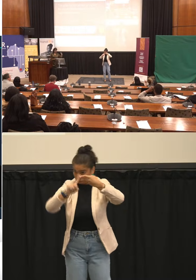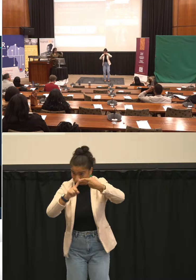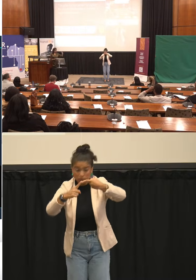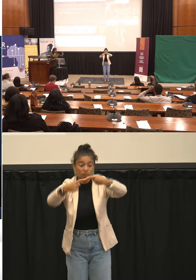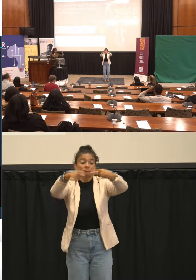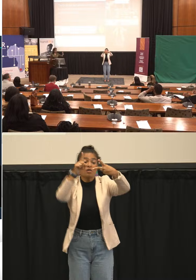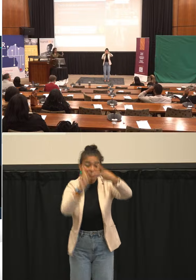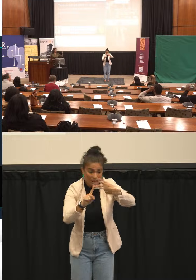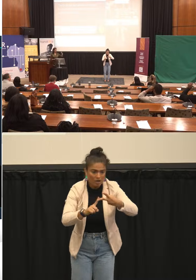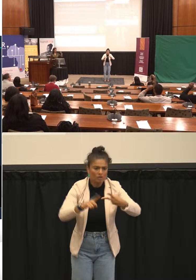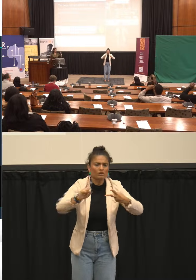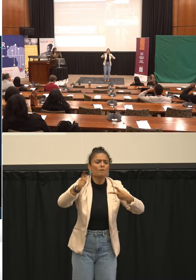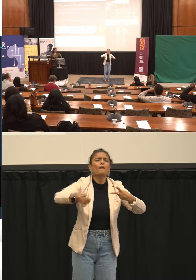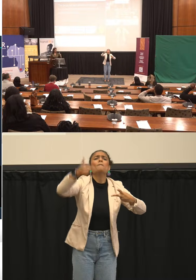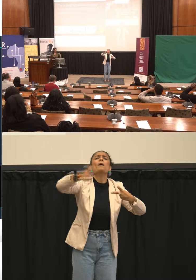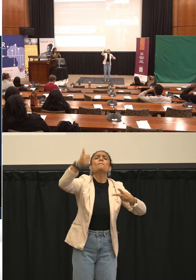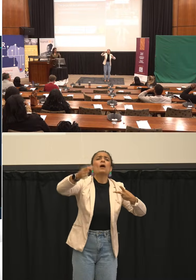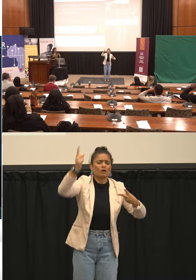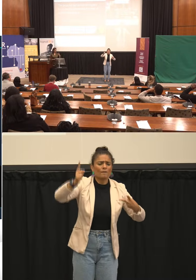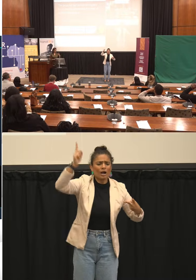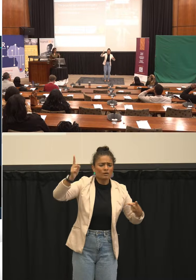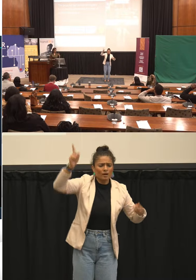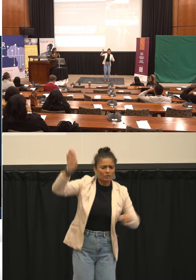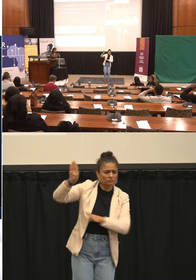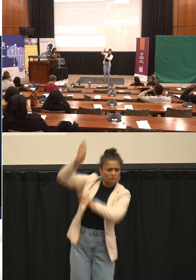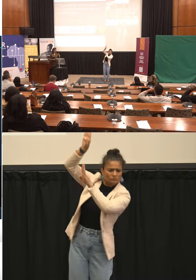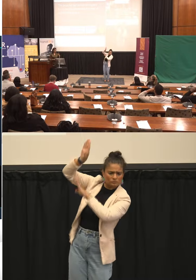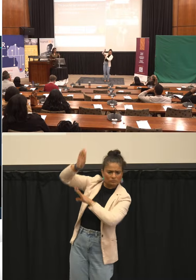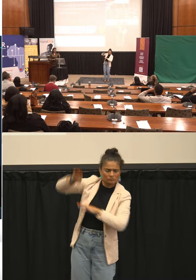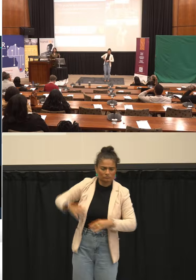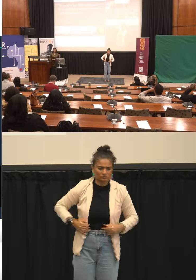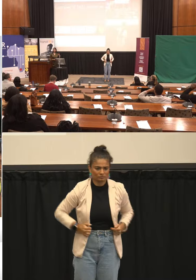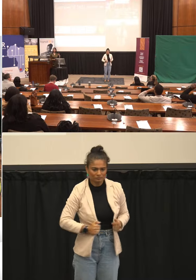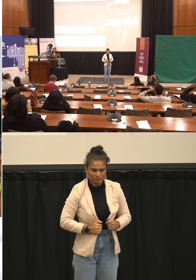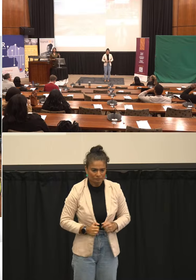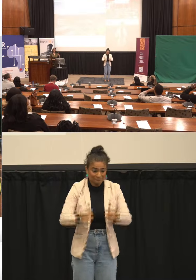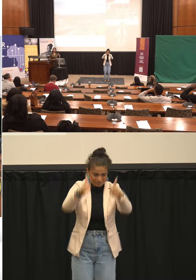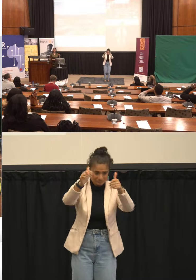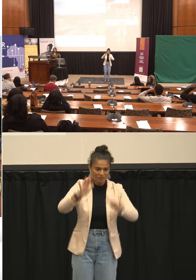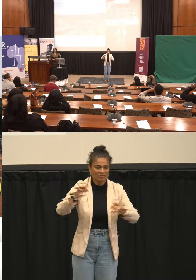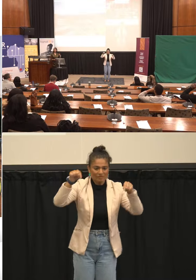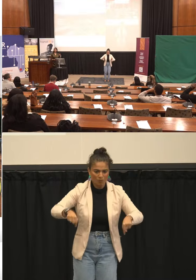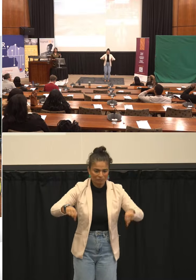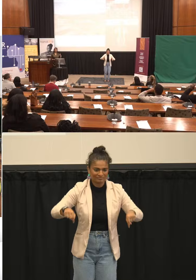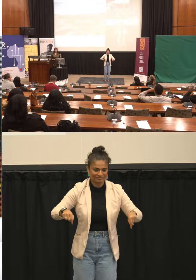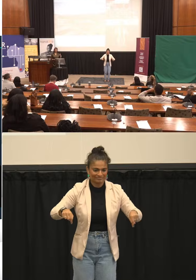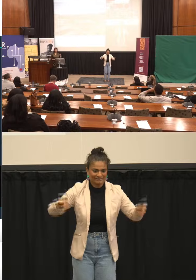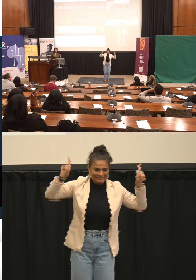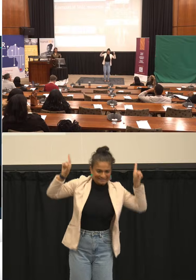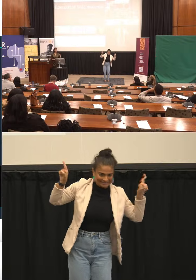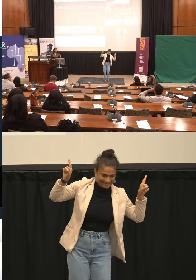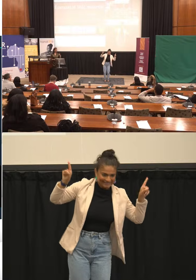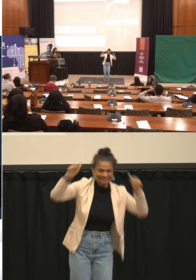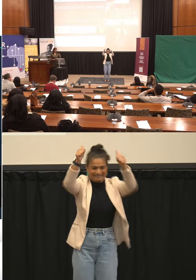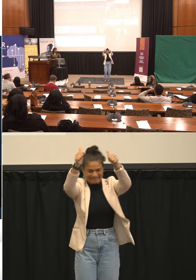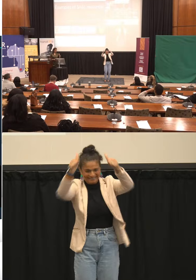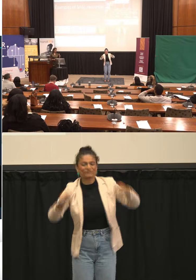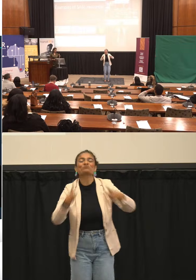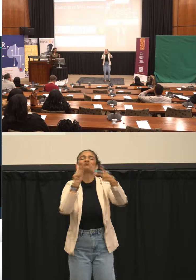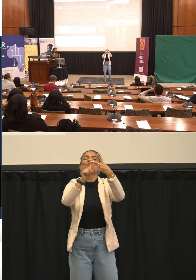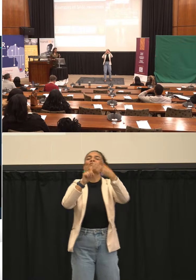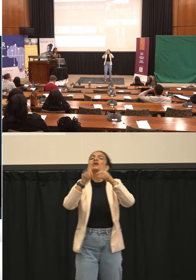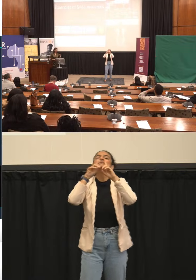Computer Science Department. And then if you can go back to the previous slide. No,